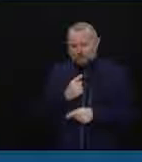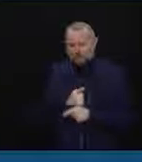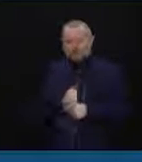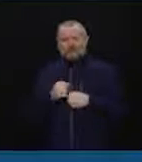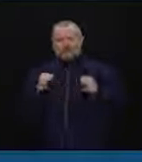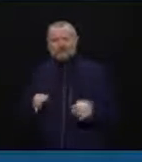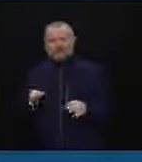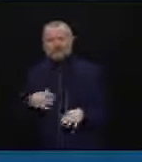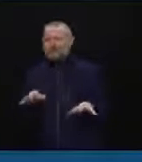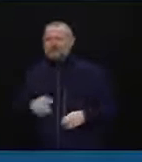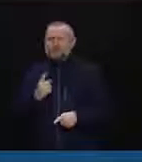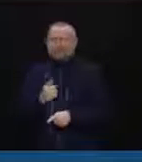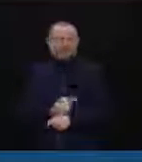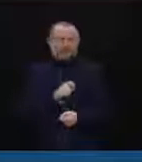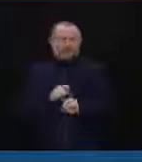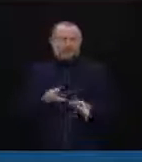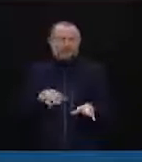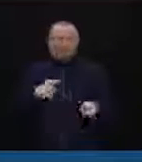last 2 years.